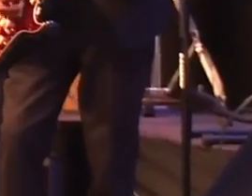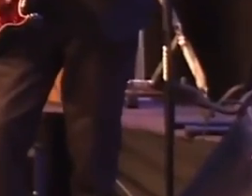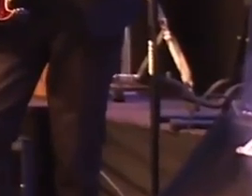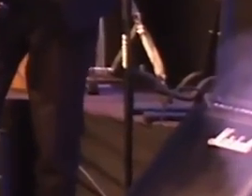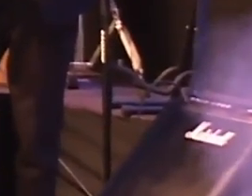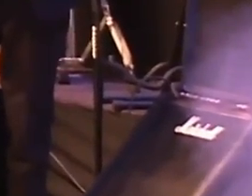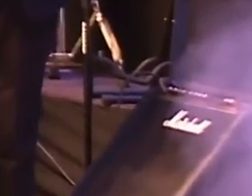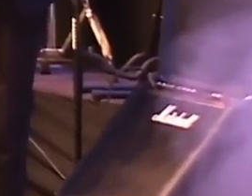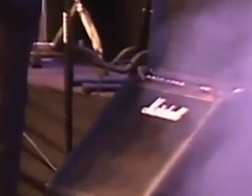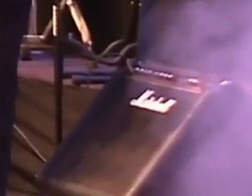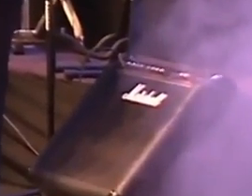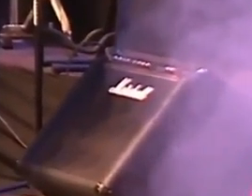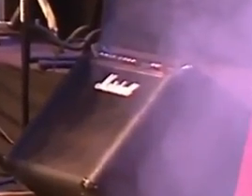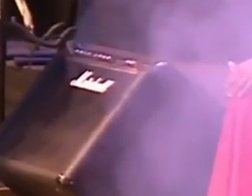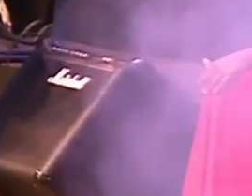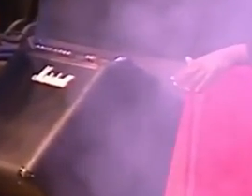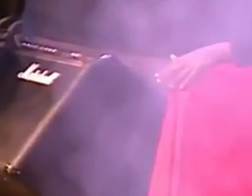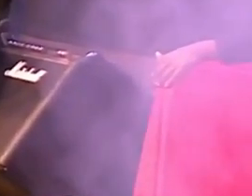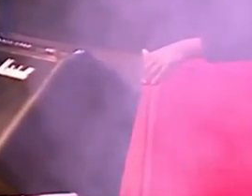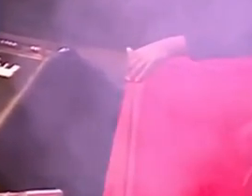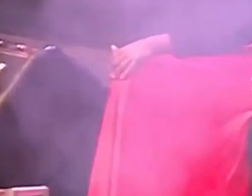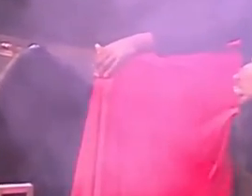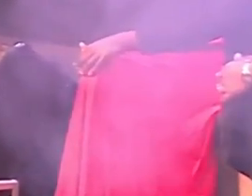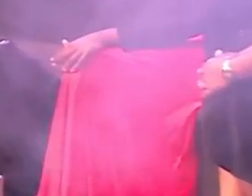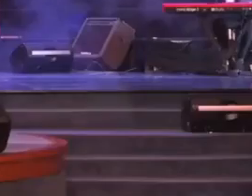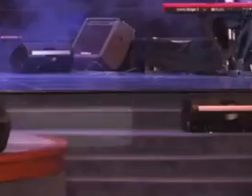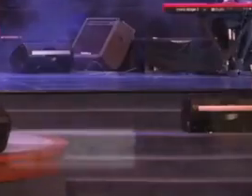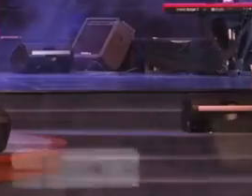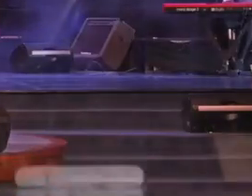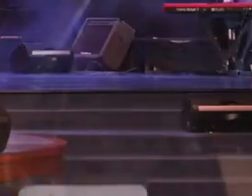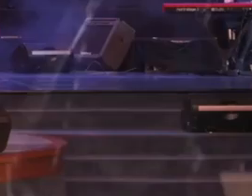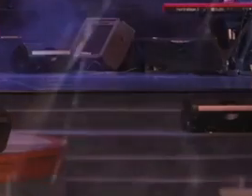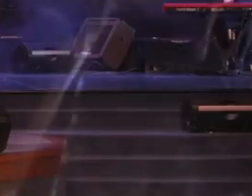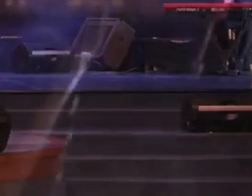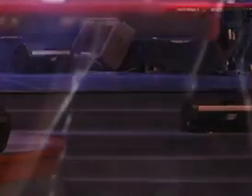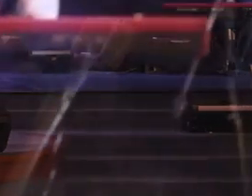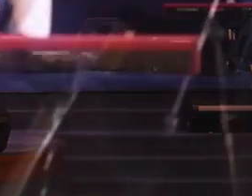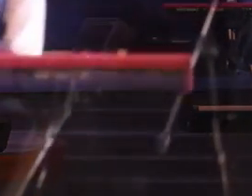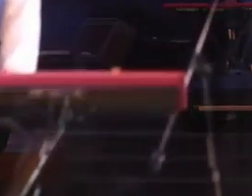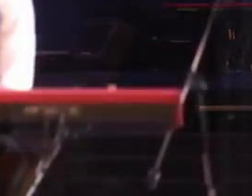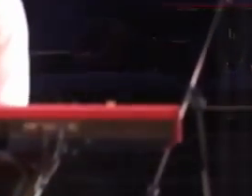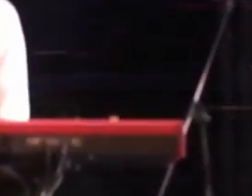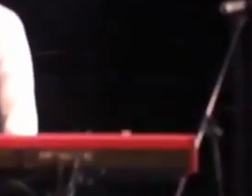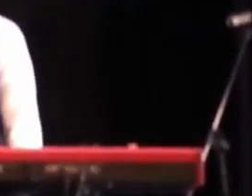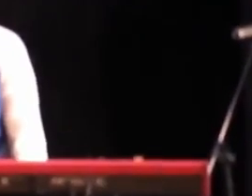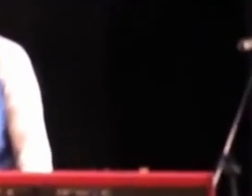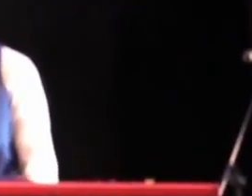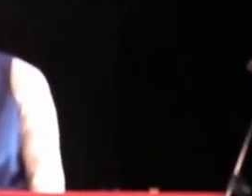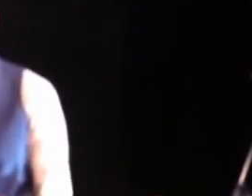the perishing, care for the dying. Jesus is